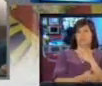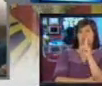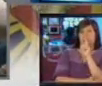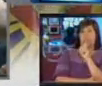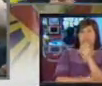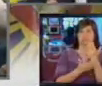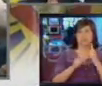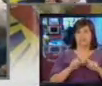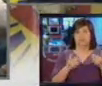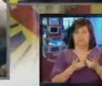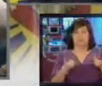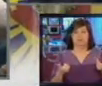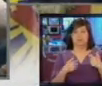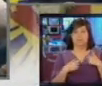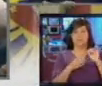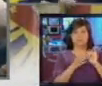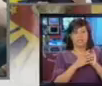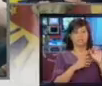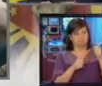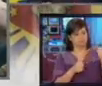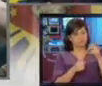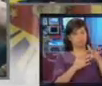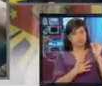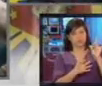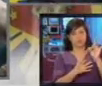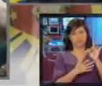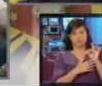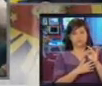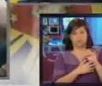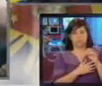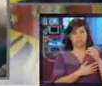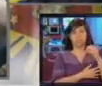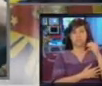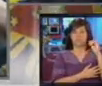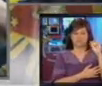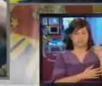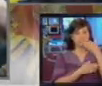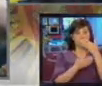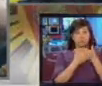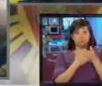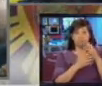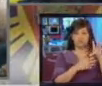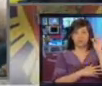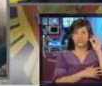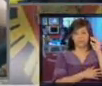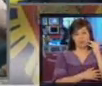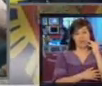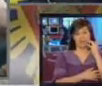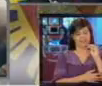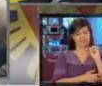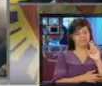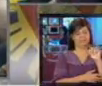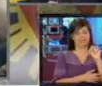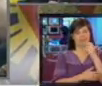be a difference. That is an excellent choice, former Justice Morales. She will decide many